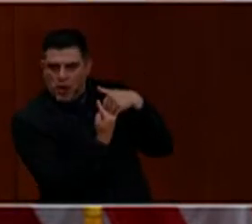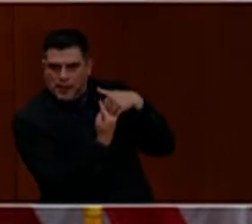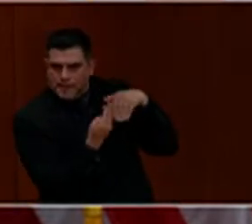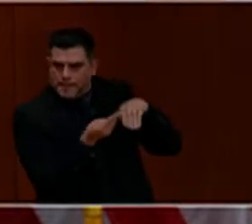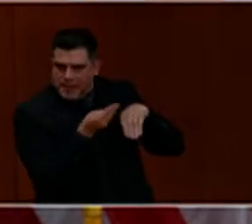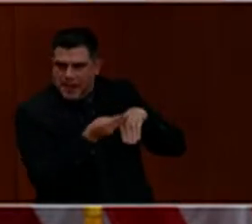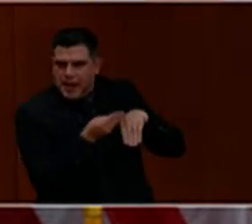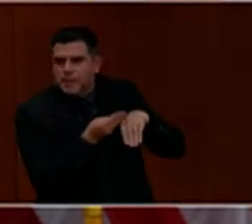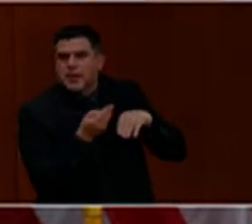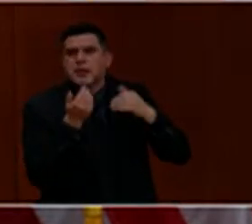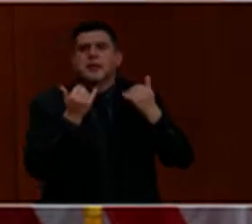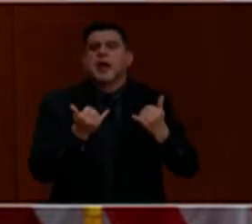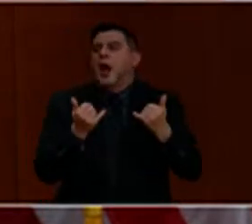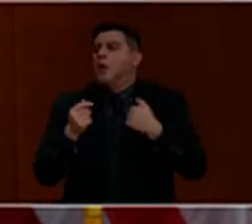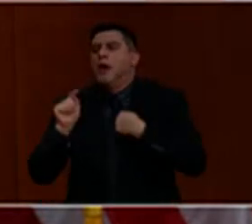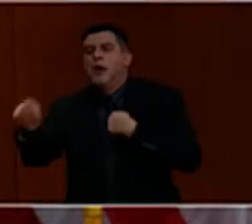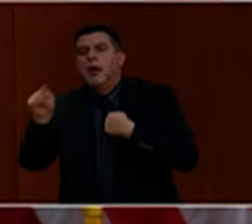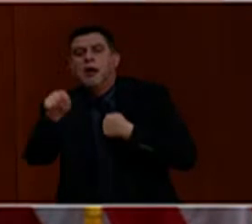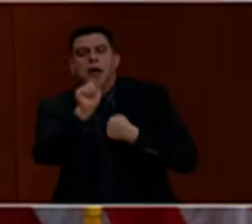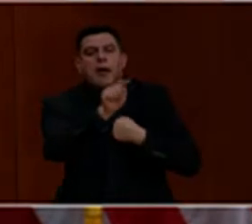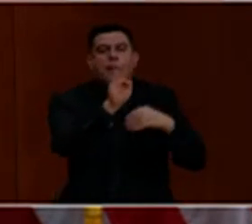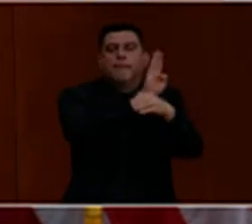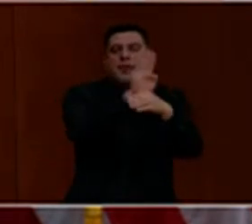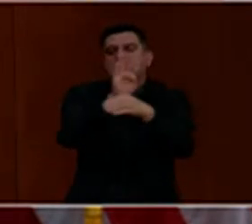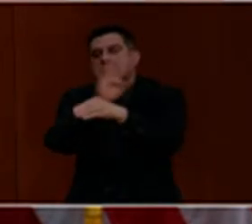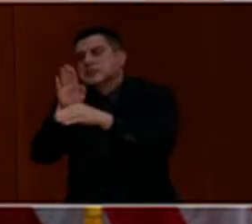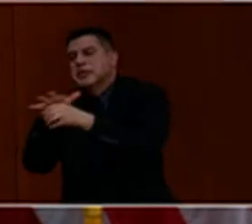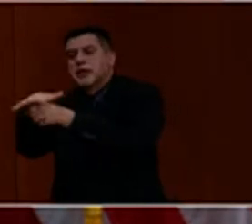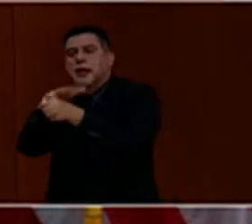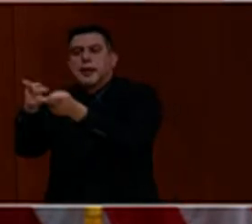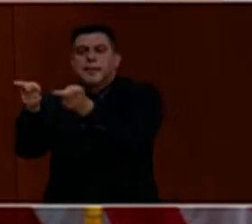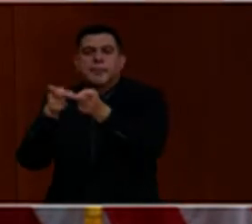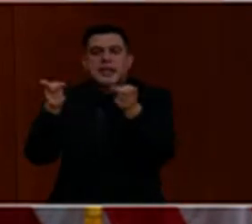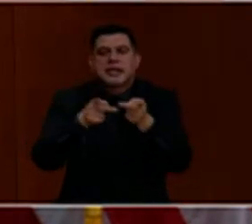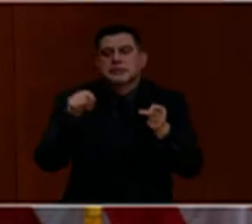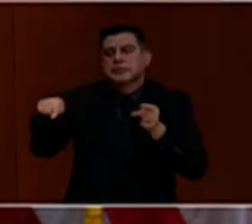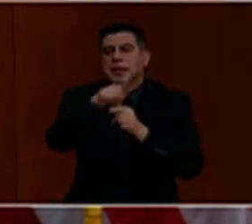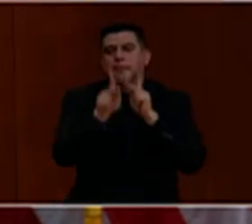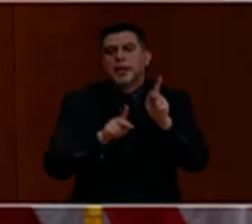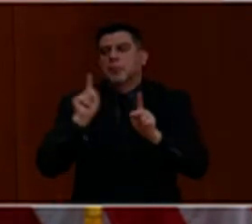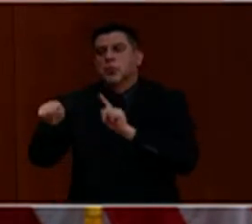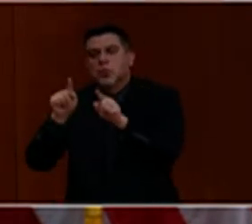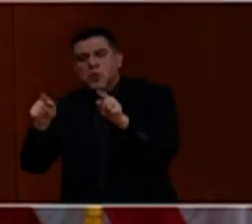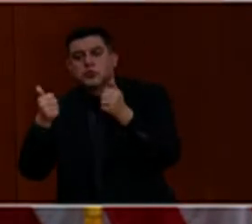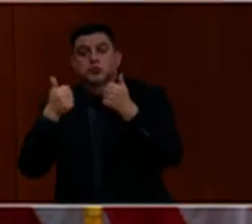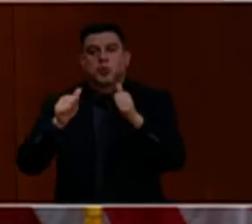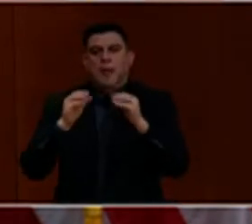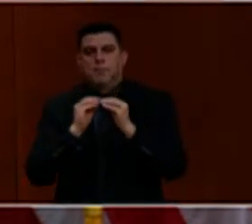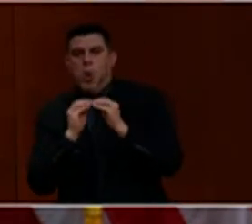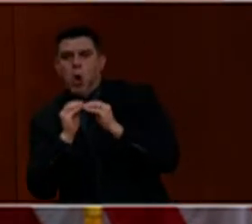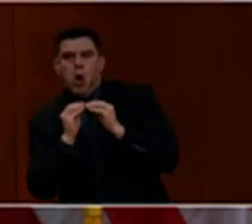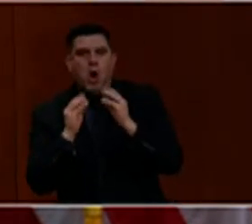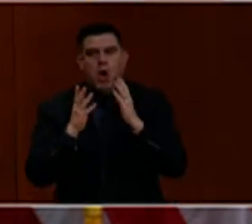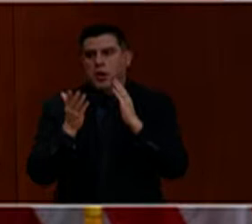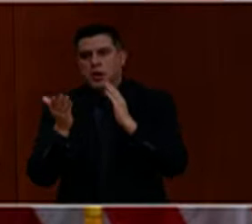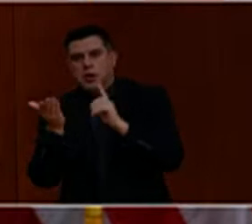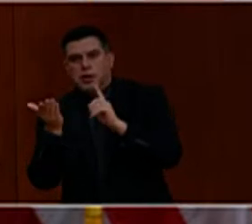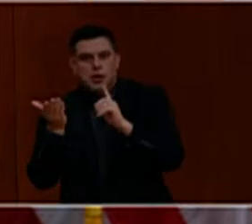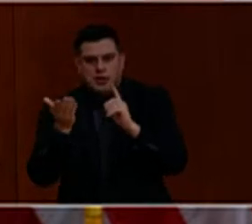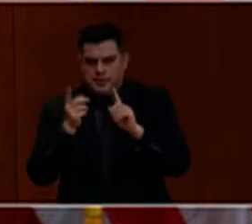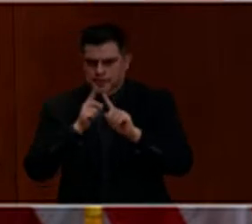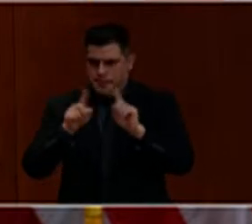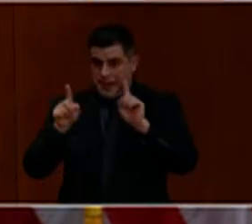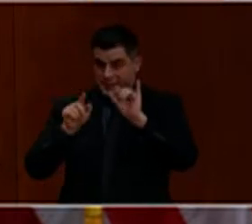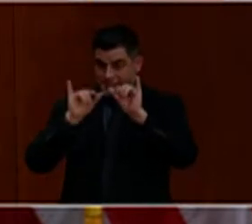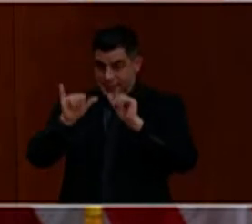into businesses, test employees, all this other stuff. It's their responsibility when those results are received to place it into the state's